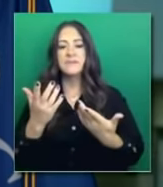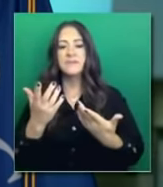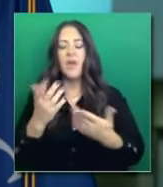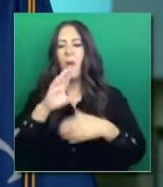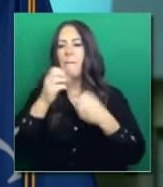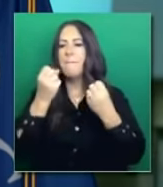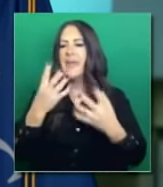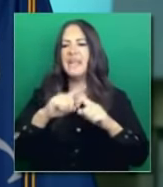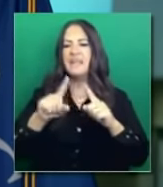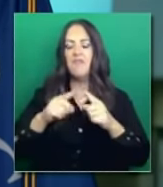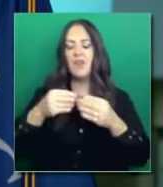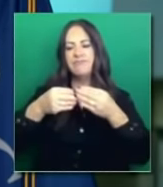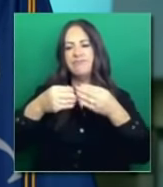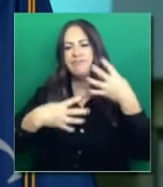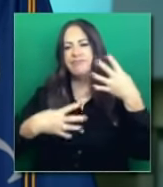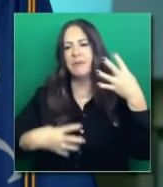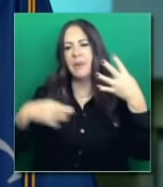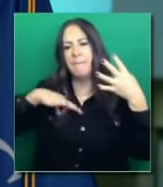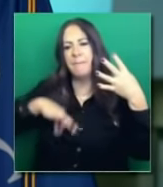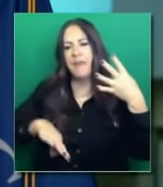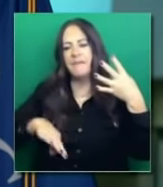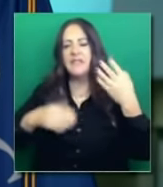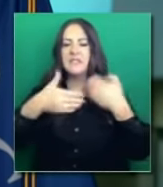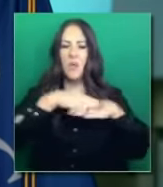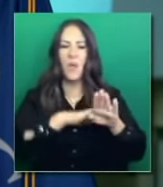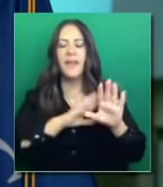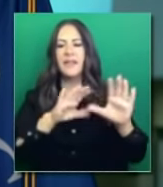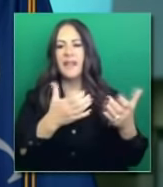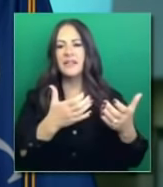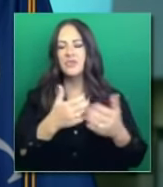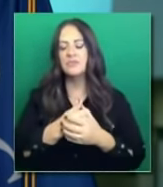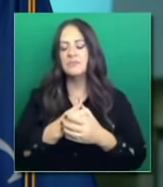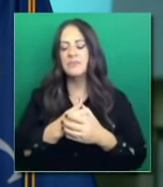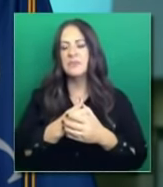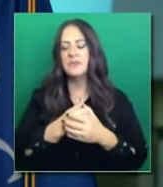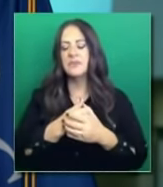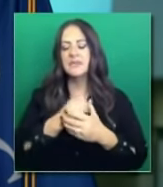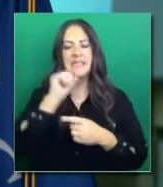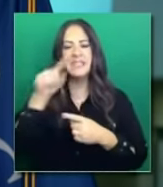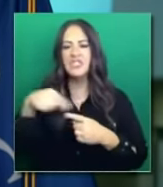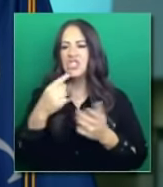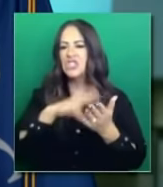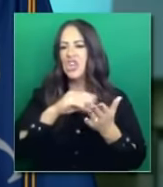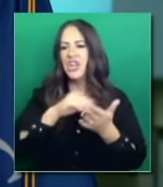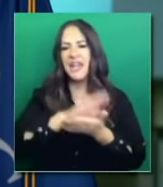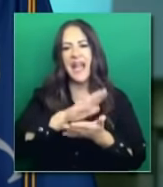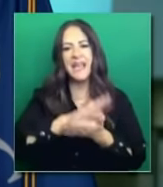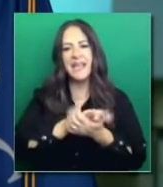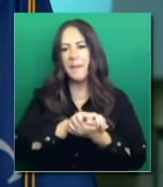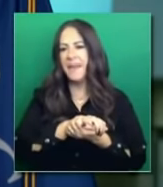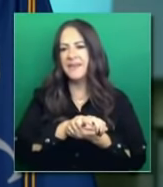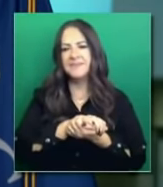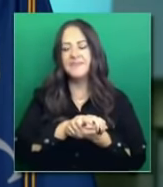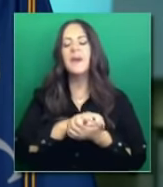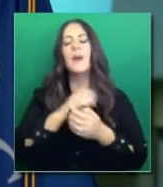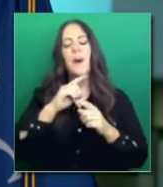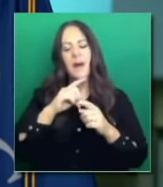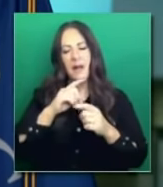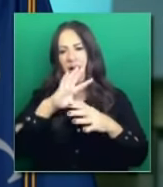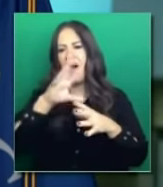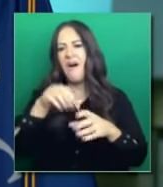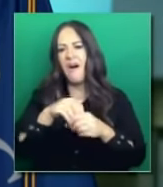classroom and all of the development that is not just academic data development in terms of one's